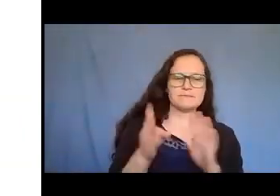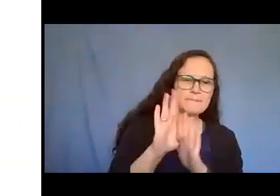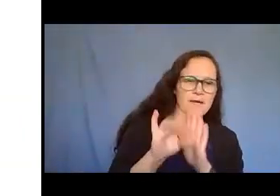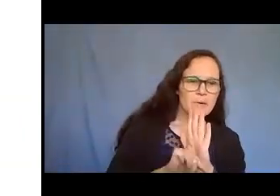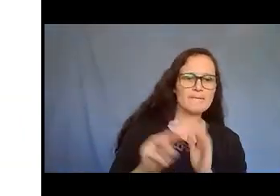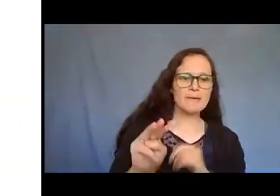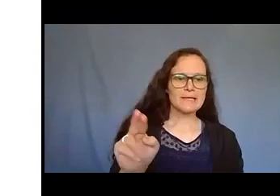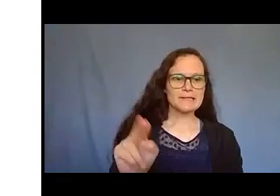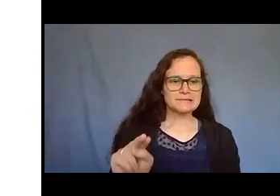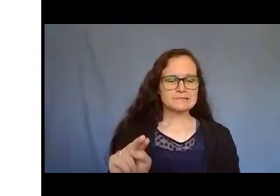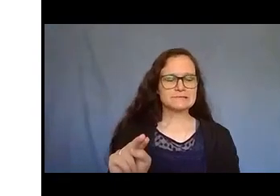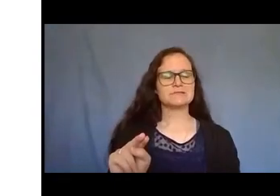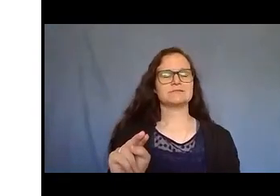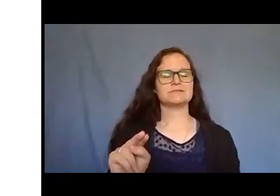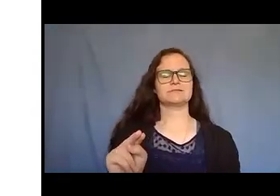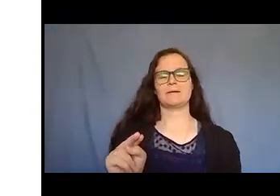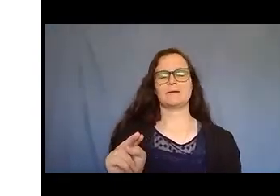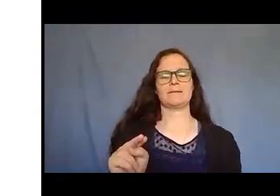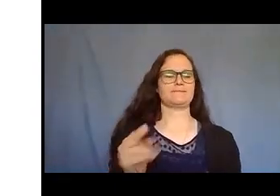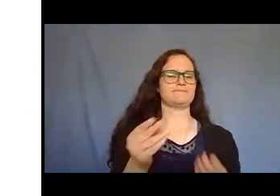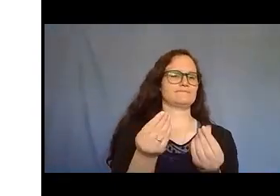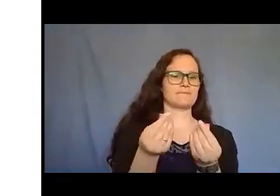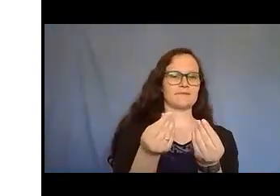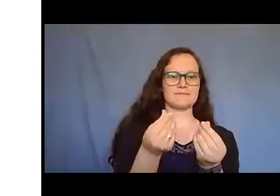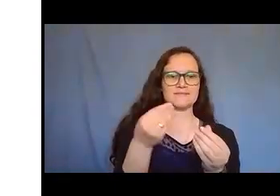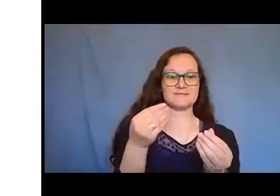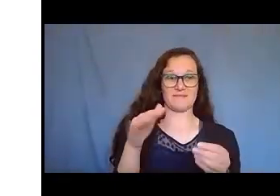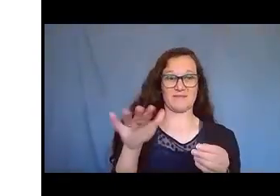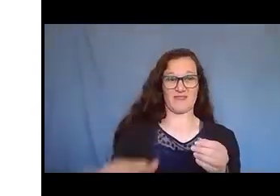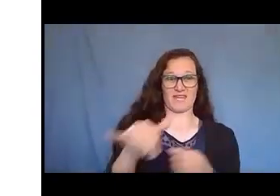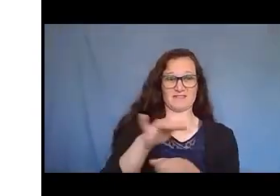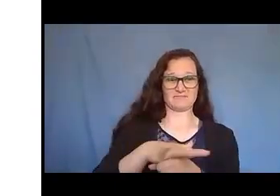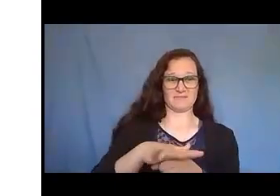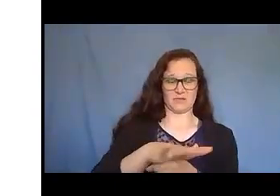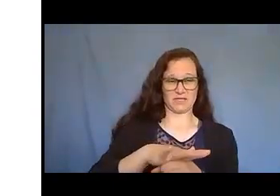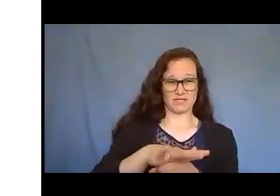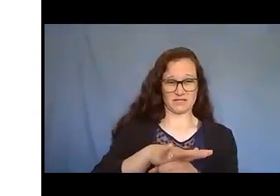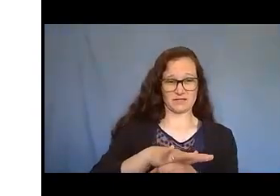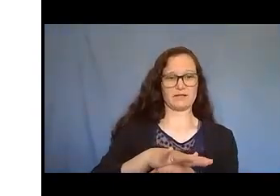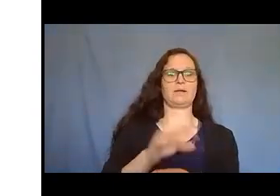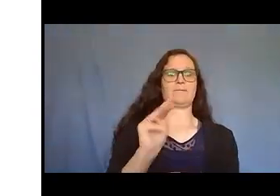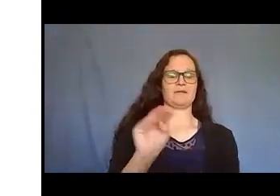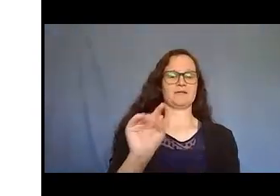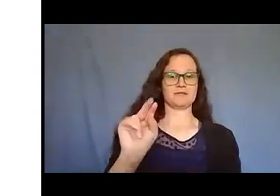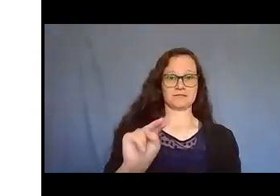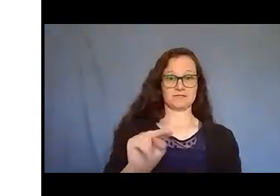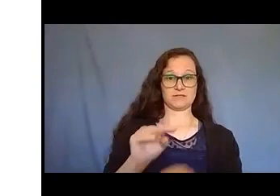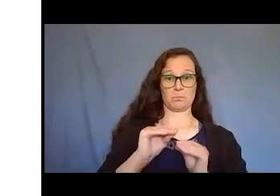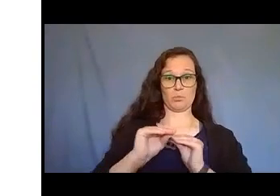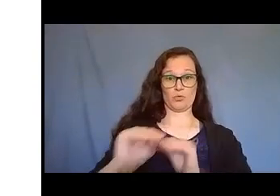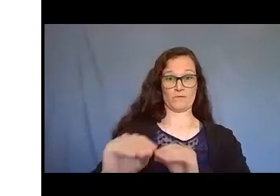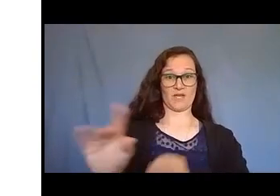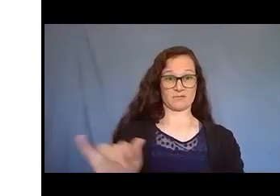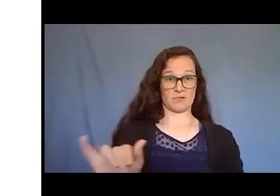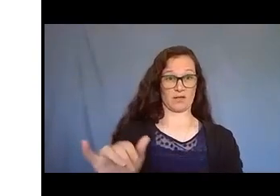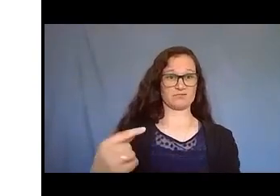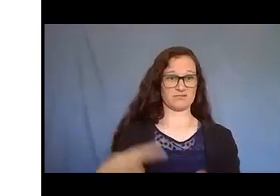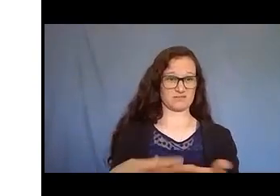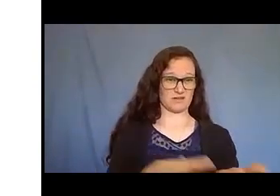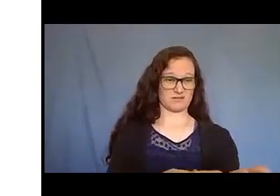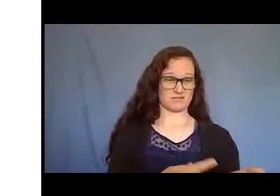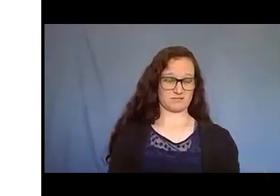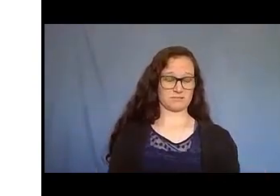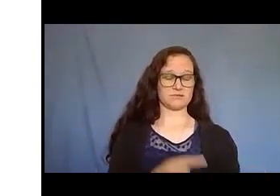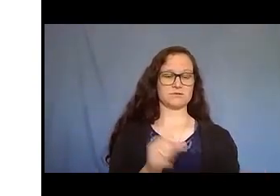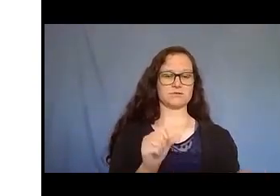manganese in sediments at the site. We've also talked about manganese mobilization. So we'll try to align